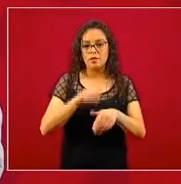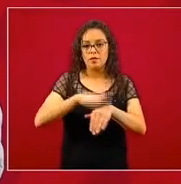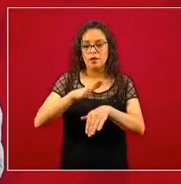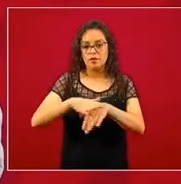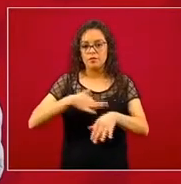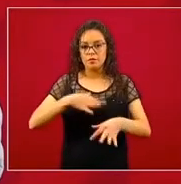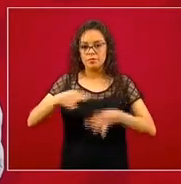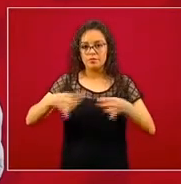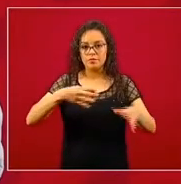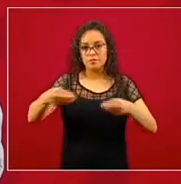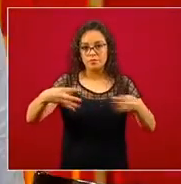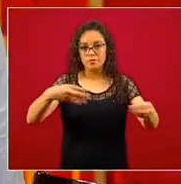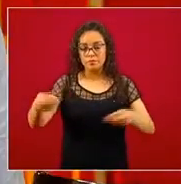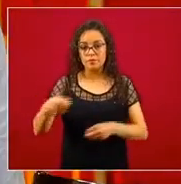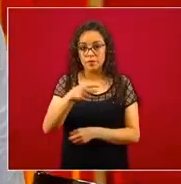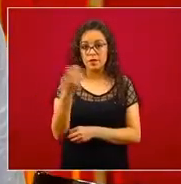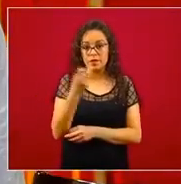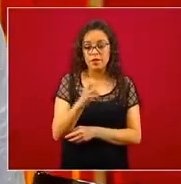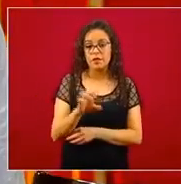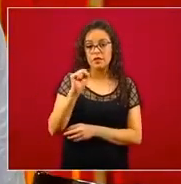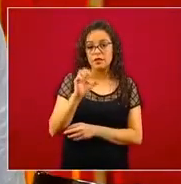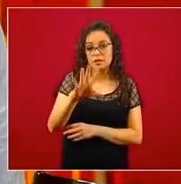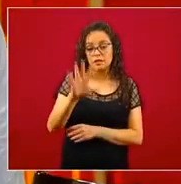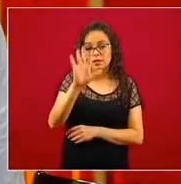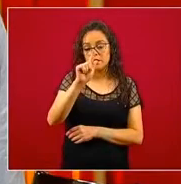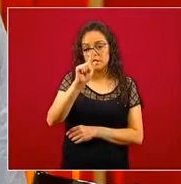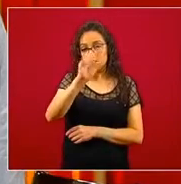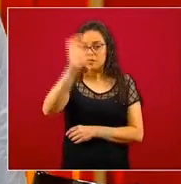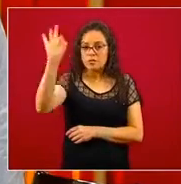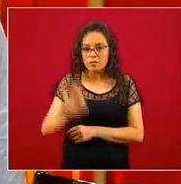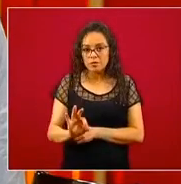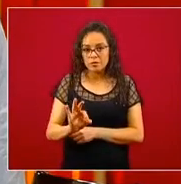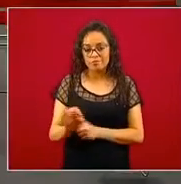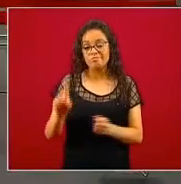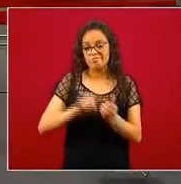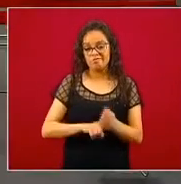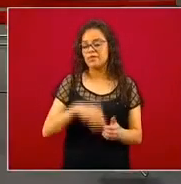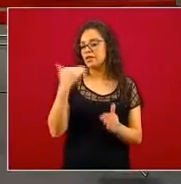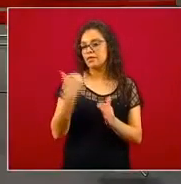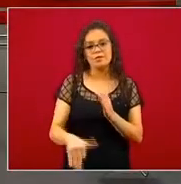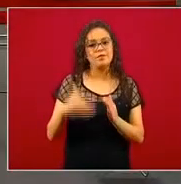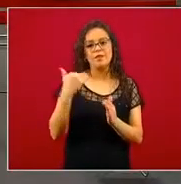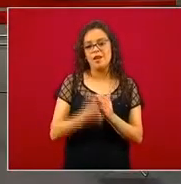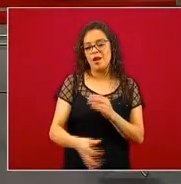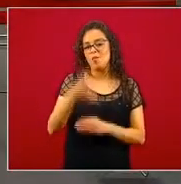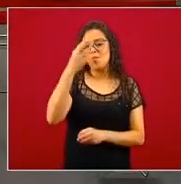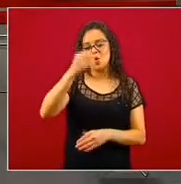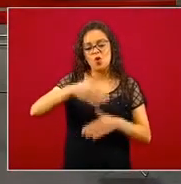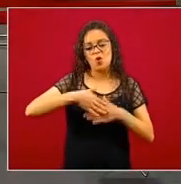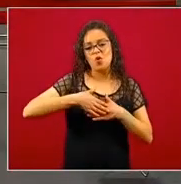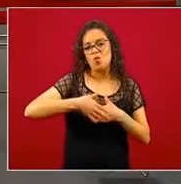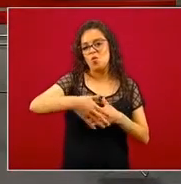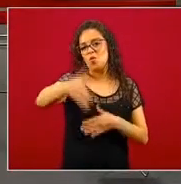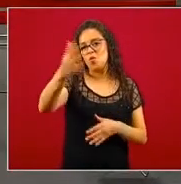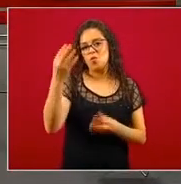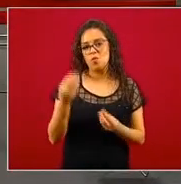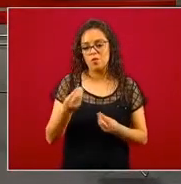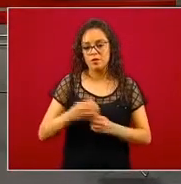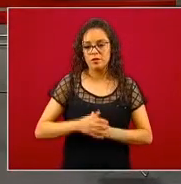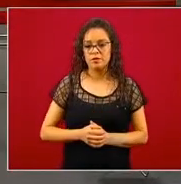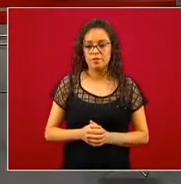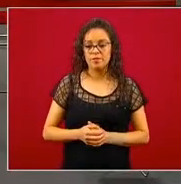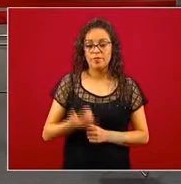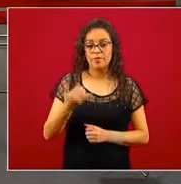stop transmission, and this would require to be. Una pregunta que quizá resultará consecuente es,